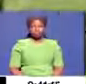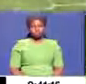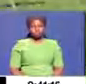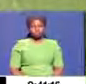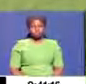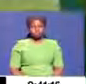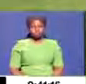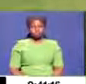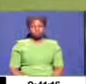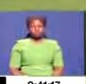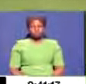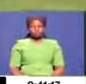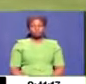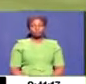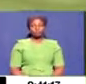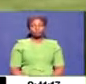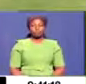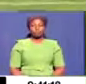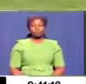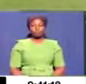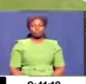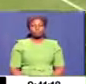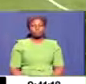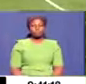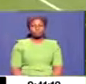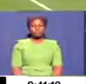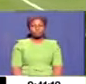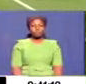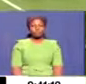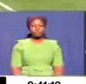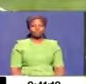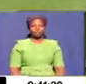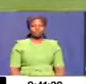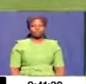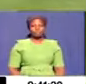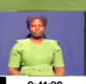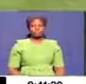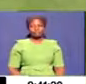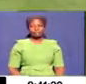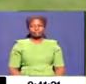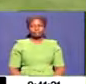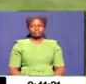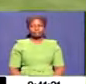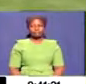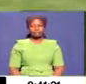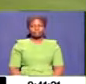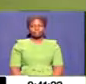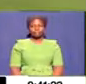Akwe kitambu na beti ya munaona.